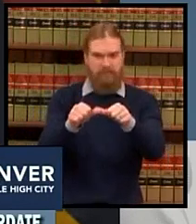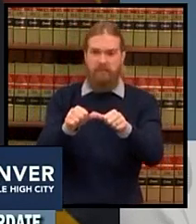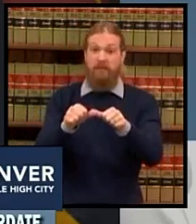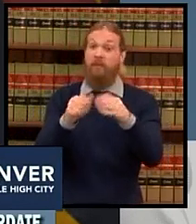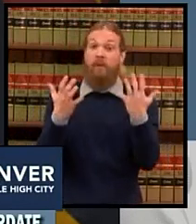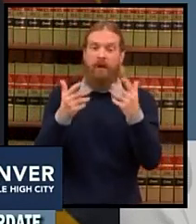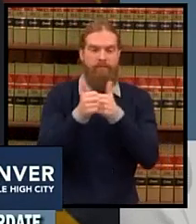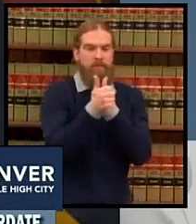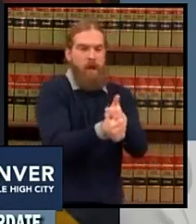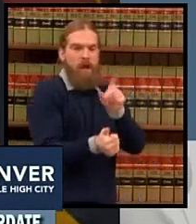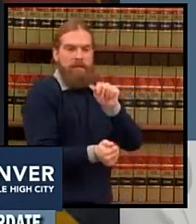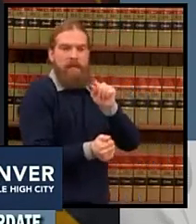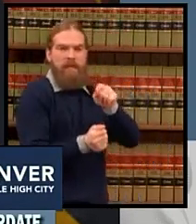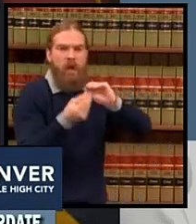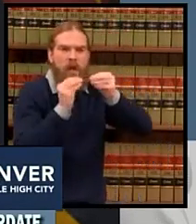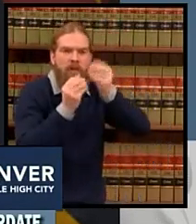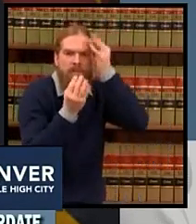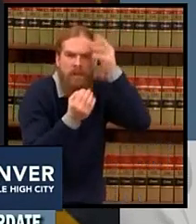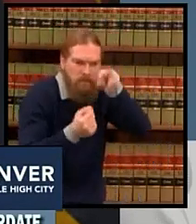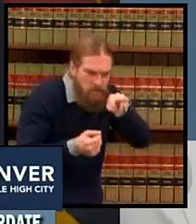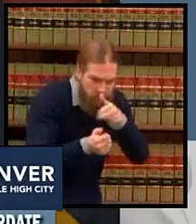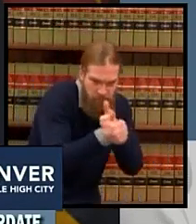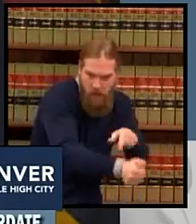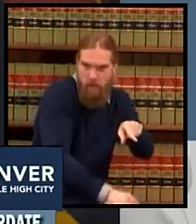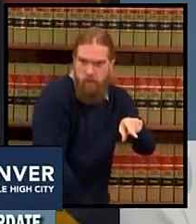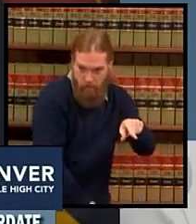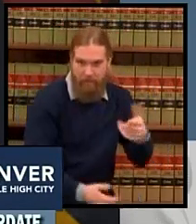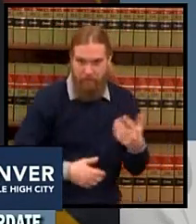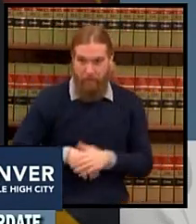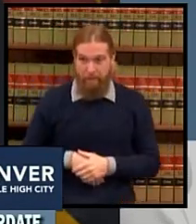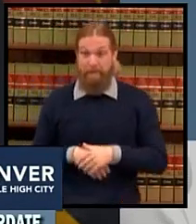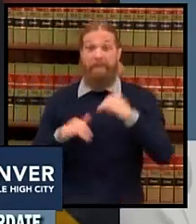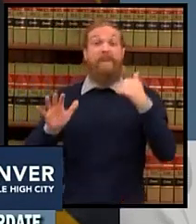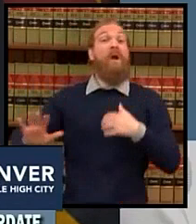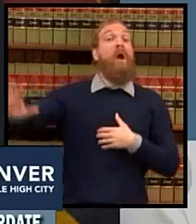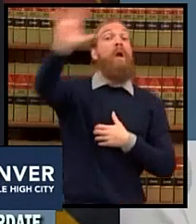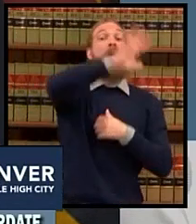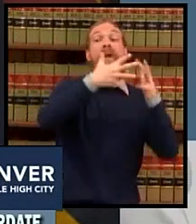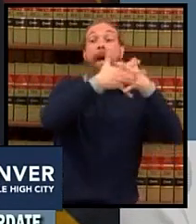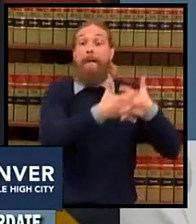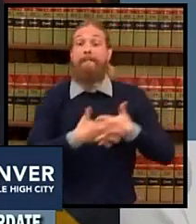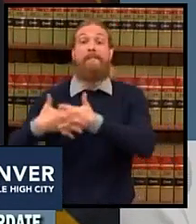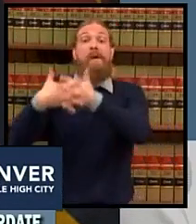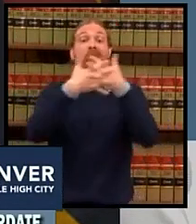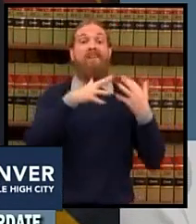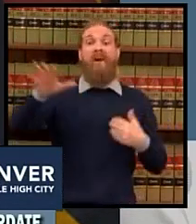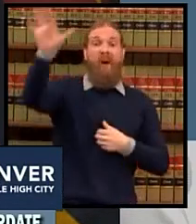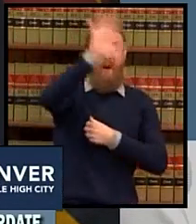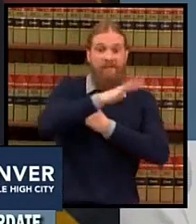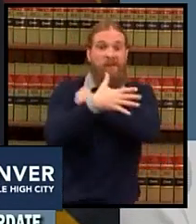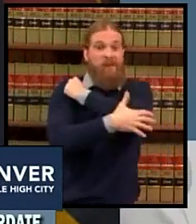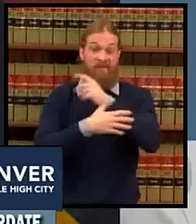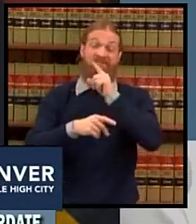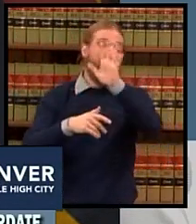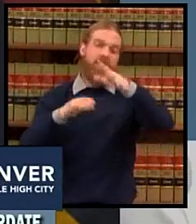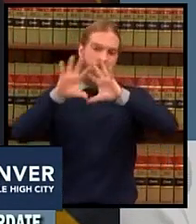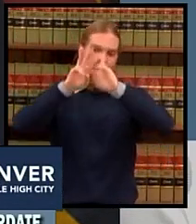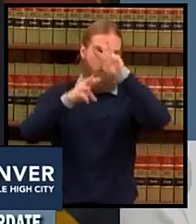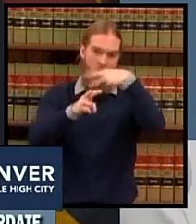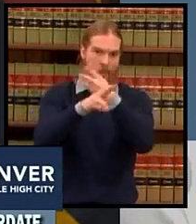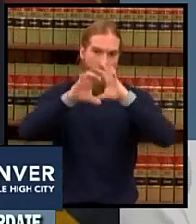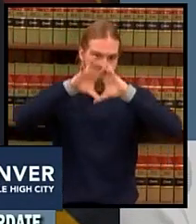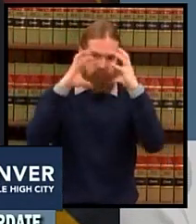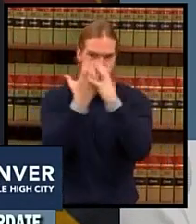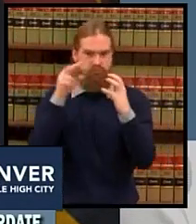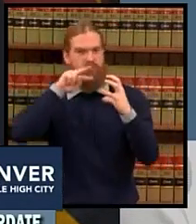seeing across the country, across the world, regardless of the 5-star program, we're going to be data-driven. If data goes up, if cases